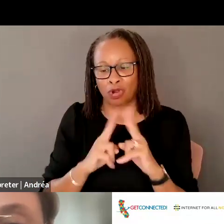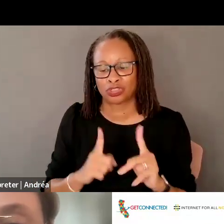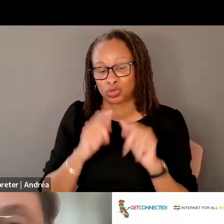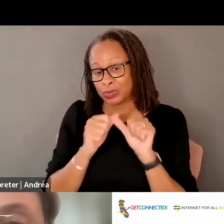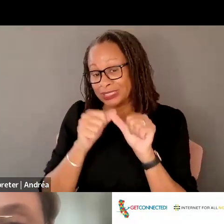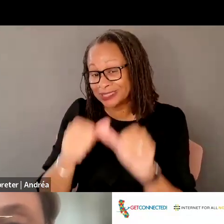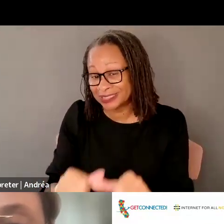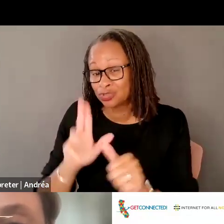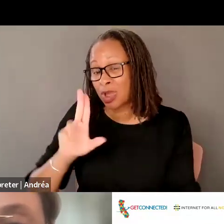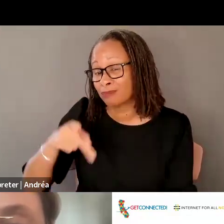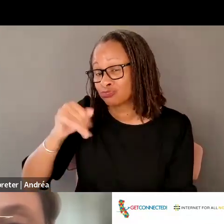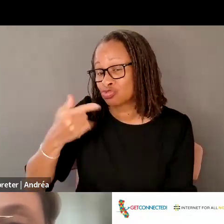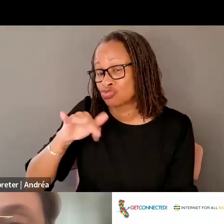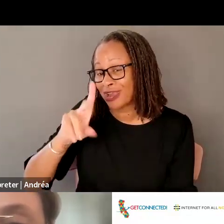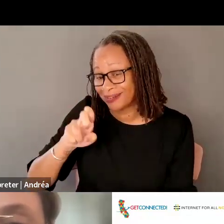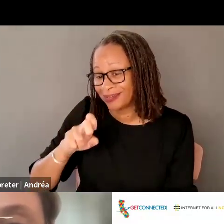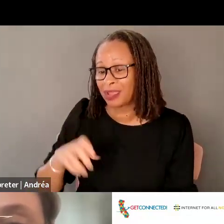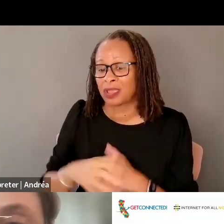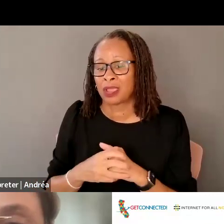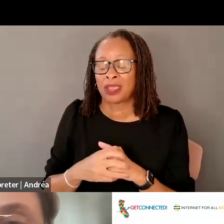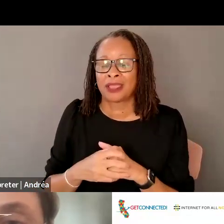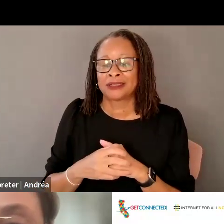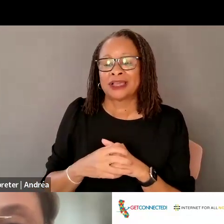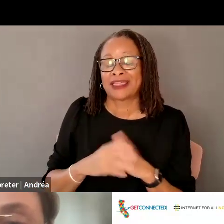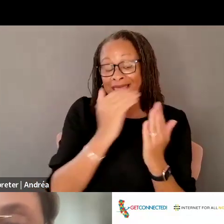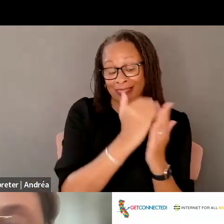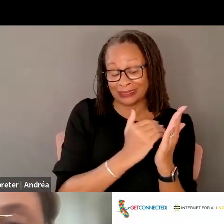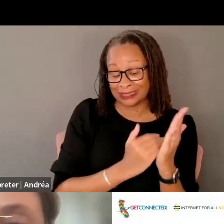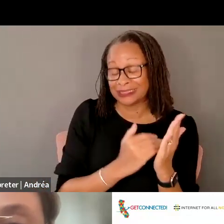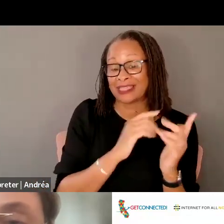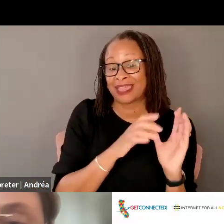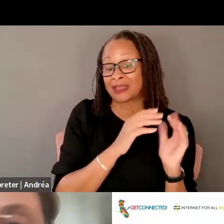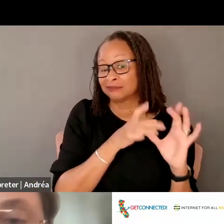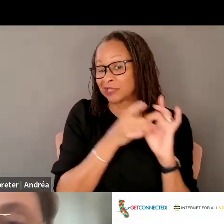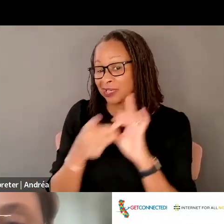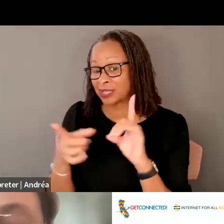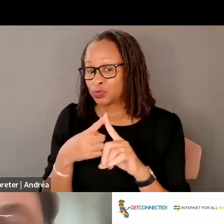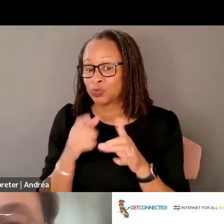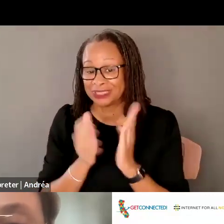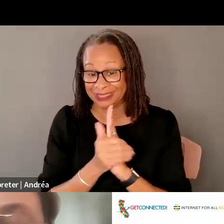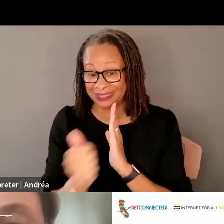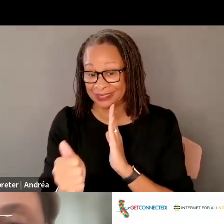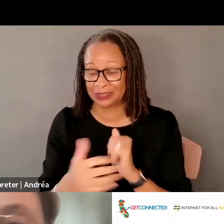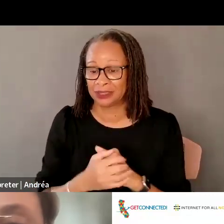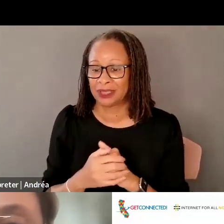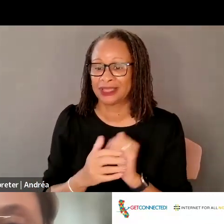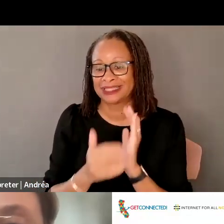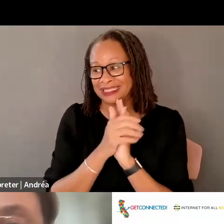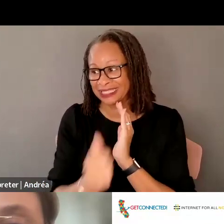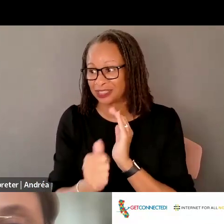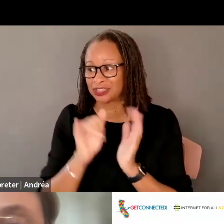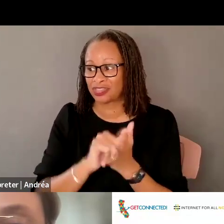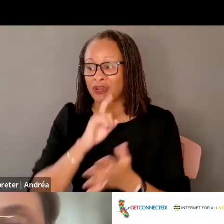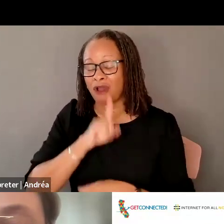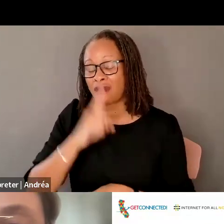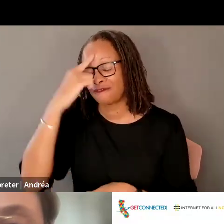continuously upgrade what is the lessons that go with the skills that are for